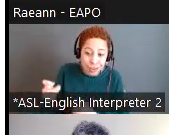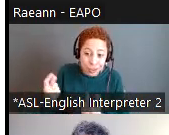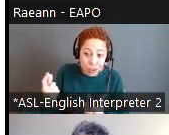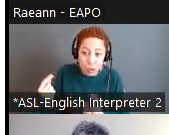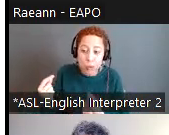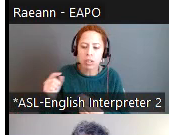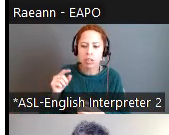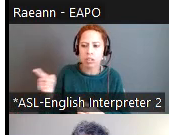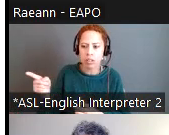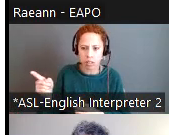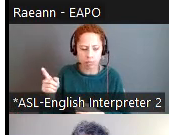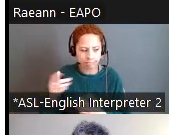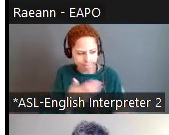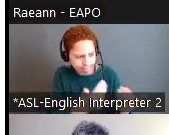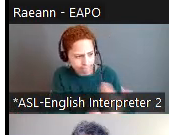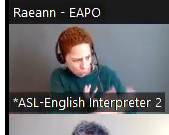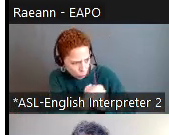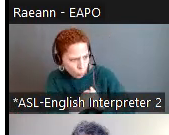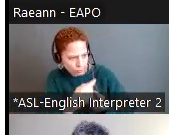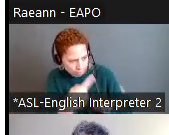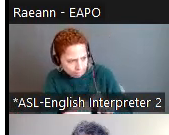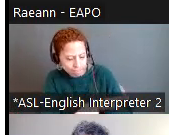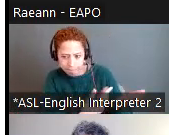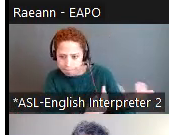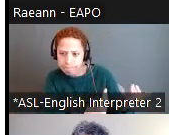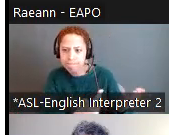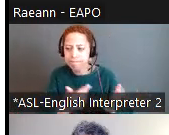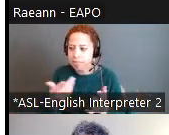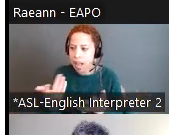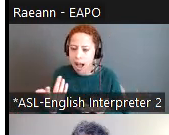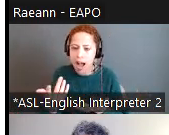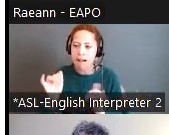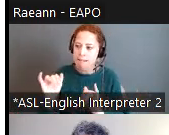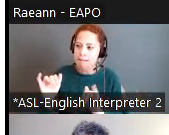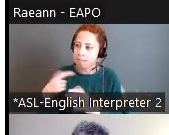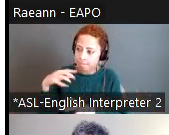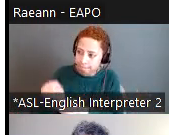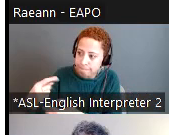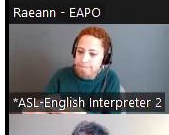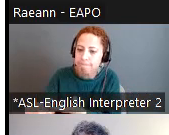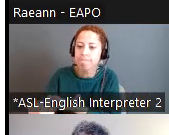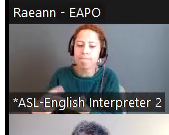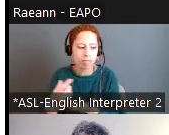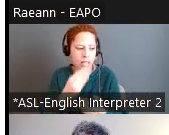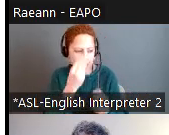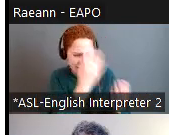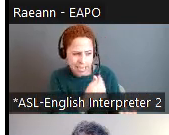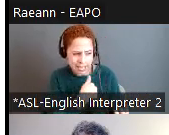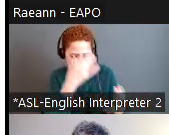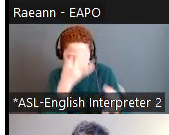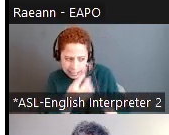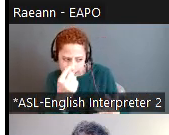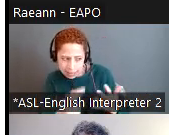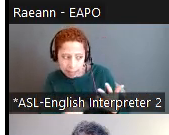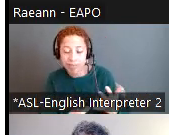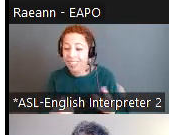of the conversations, letting you know any decisions that they're making on your behalf. And this goes so far as if you're in a coma, right? If you're